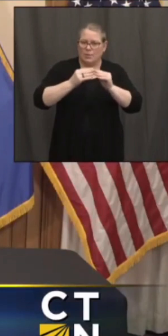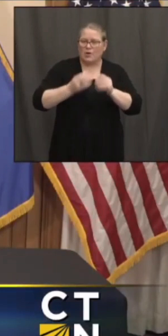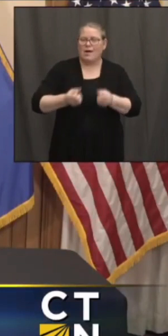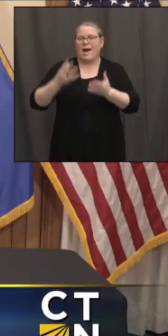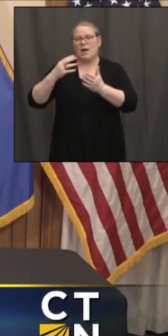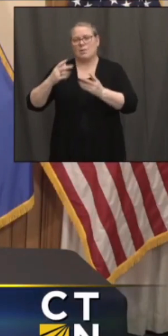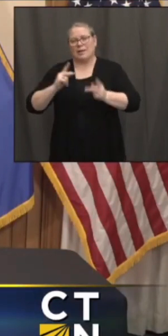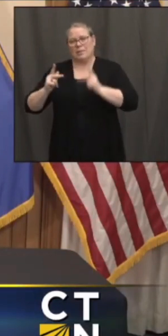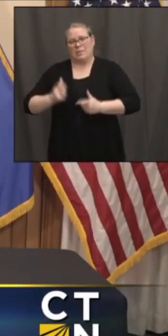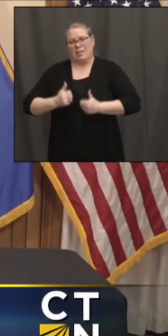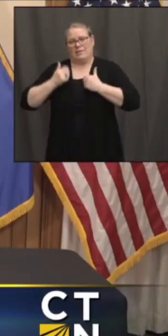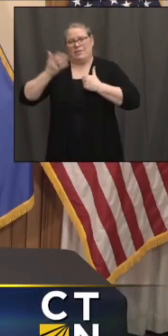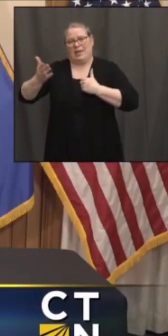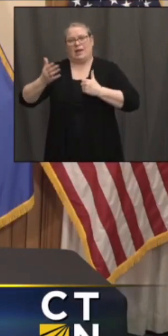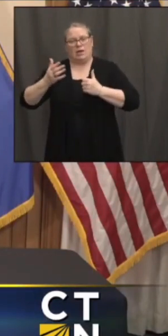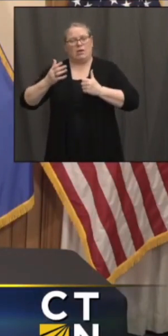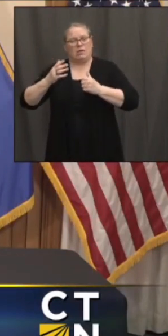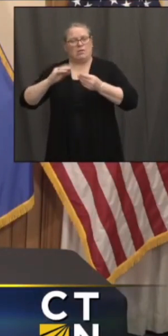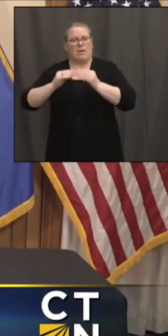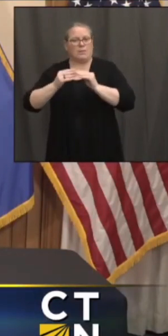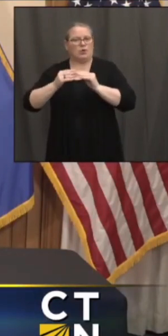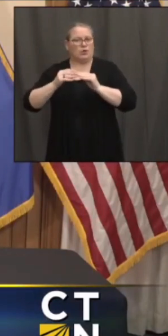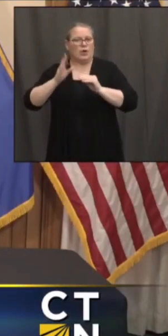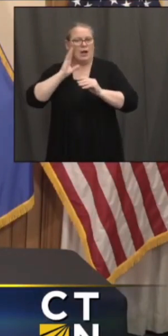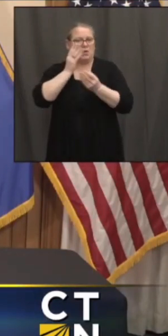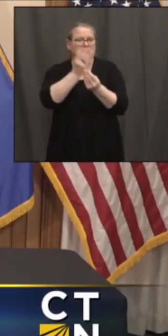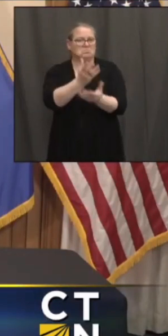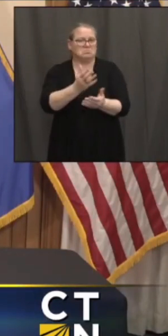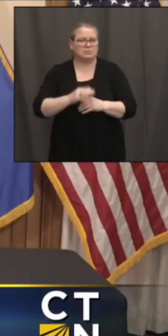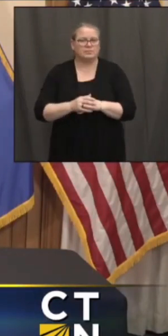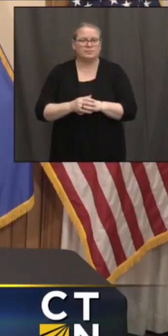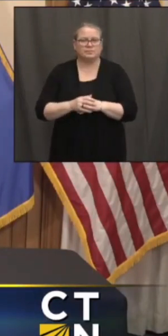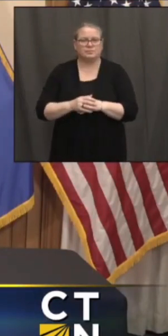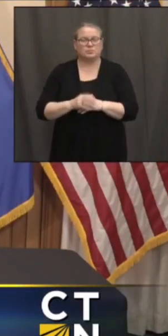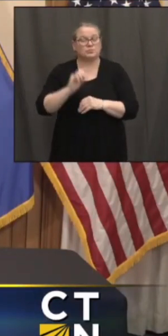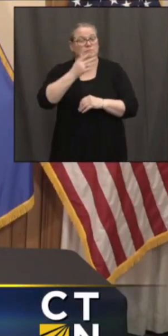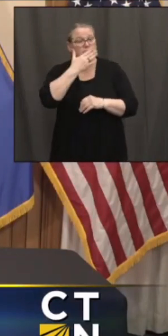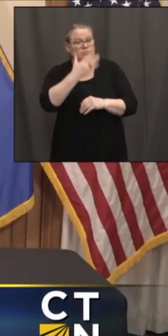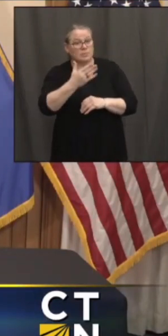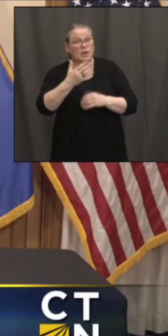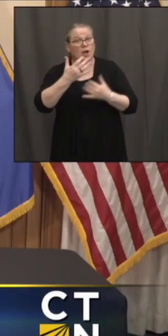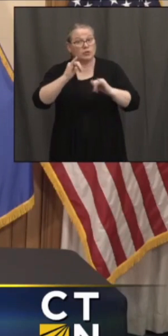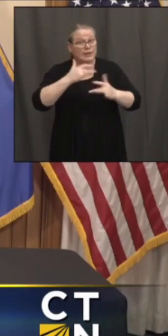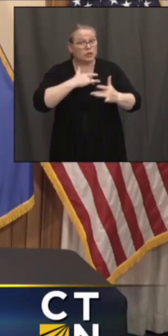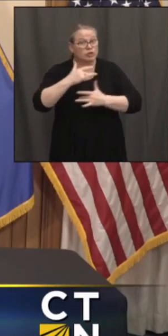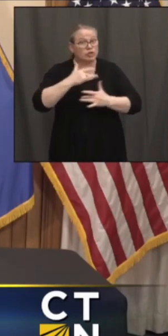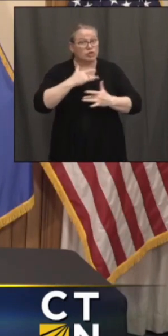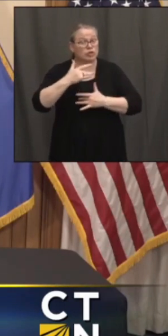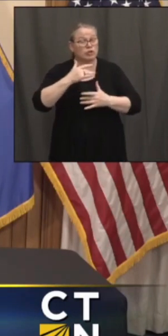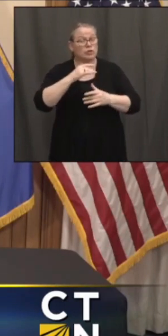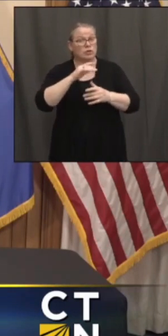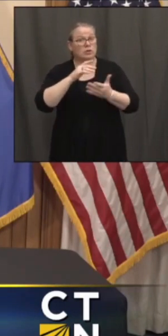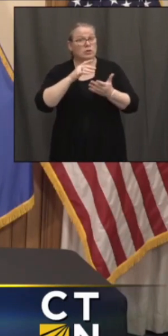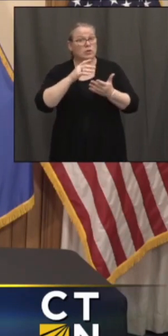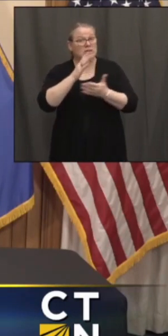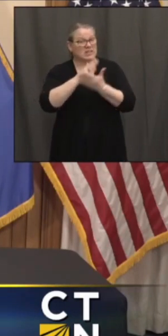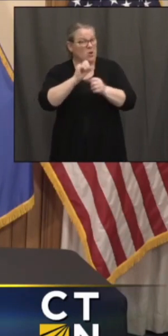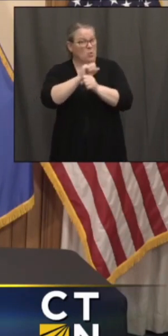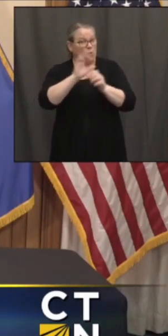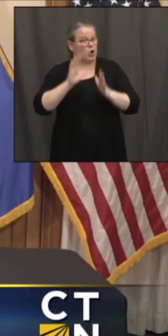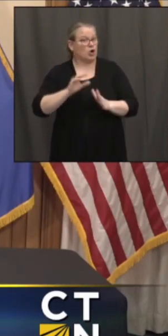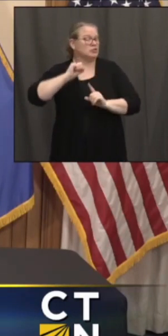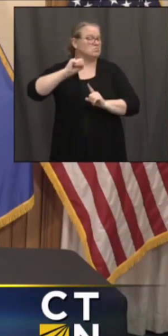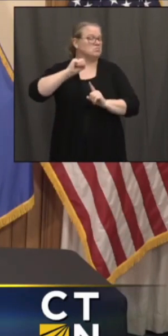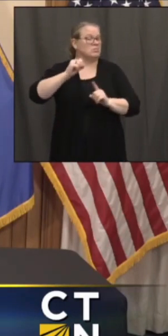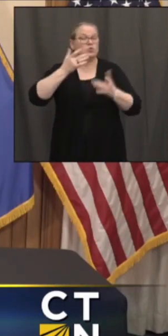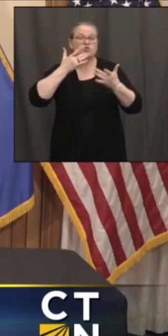are you still concerned, though, whether or not there's enough people that are workers that are agreeing to get vaccinated? Is there